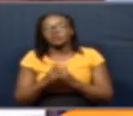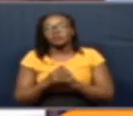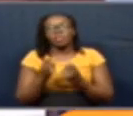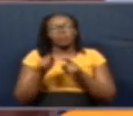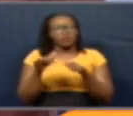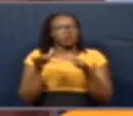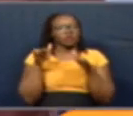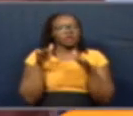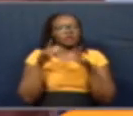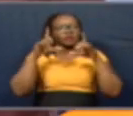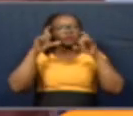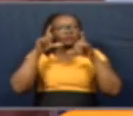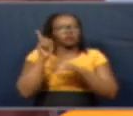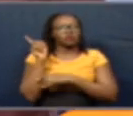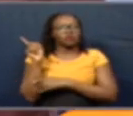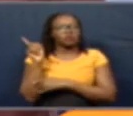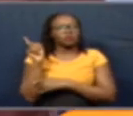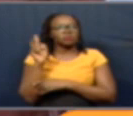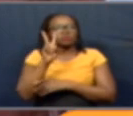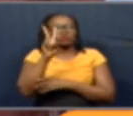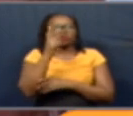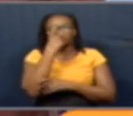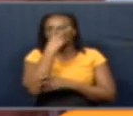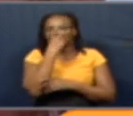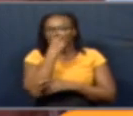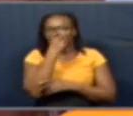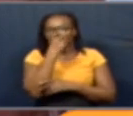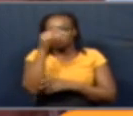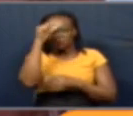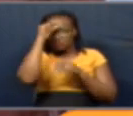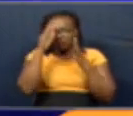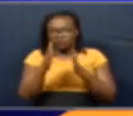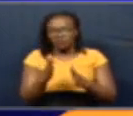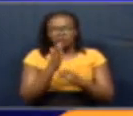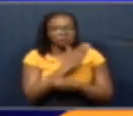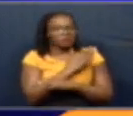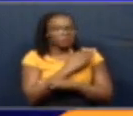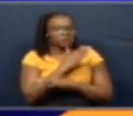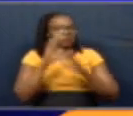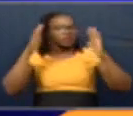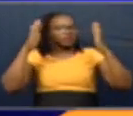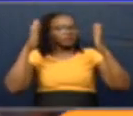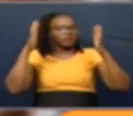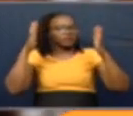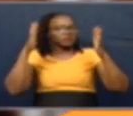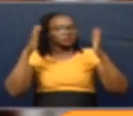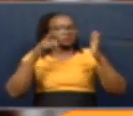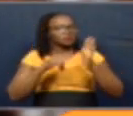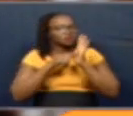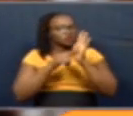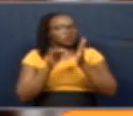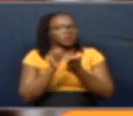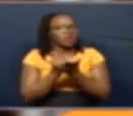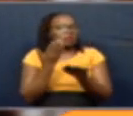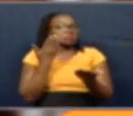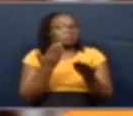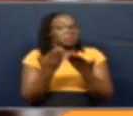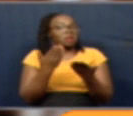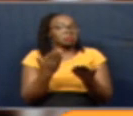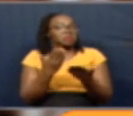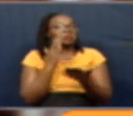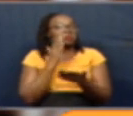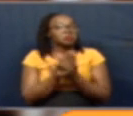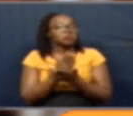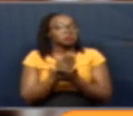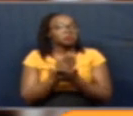These photos emerged of two of the suspects of the governor at a past event, casting wider the aspersions that he may, in fact, have